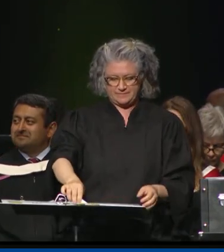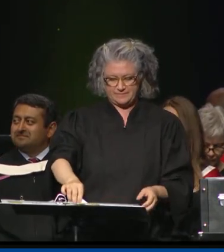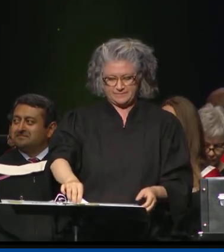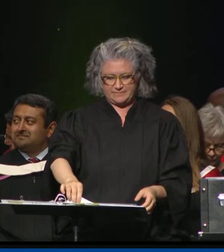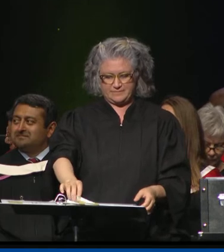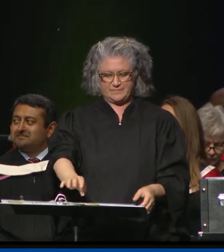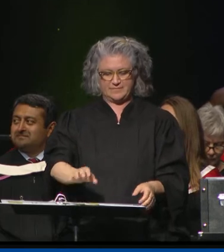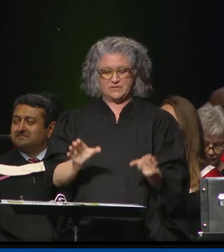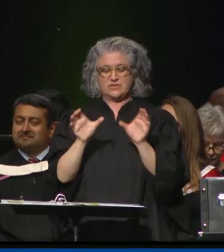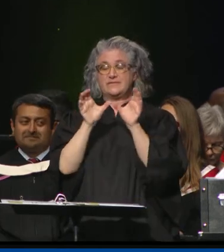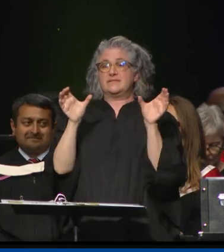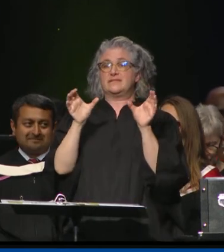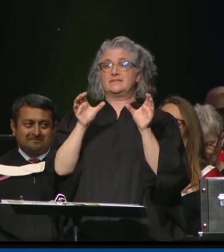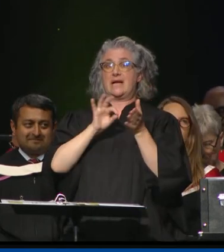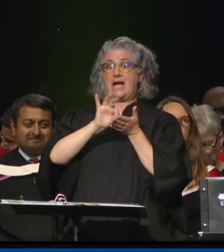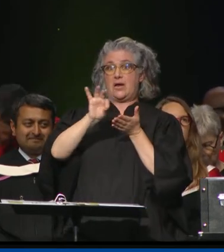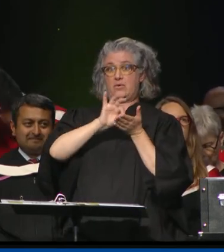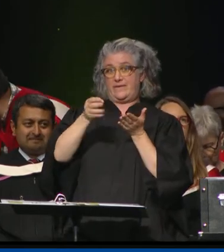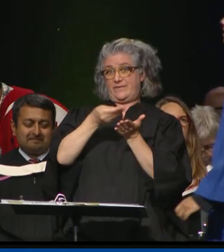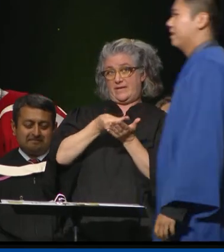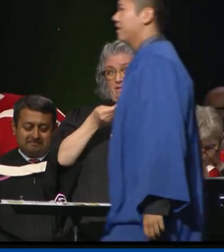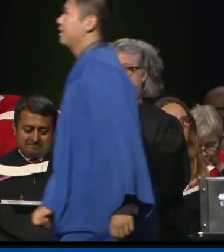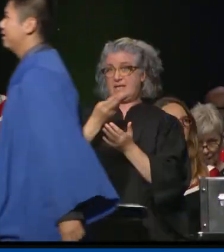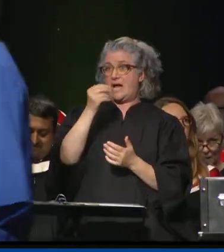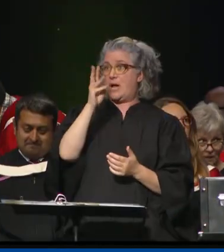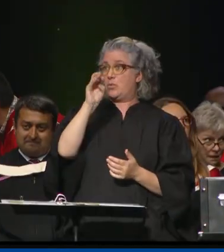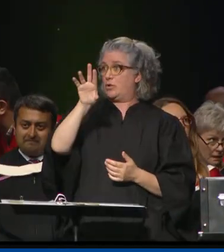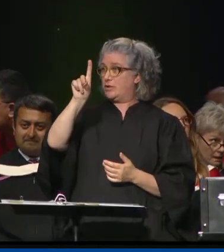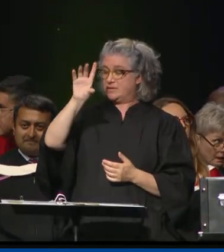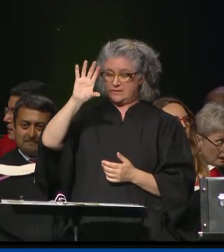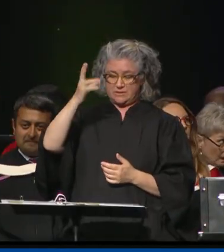Certificate in Accounting Finance, Howard Chow.